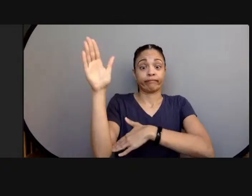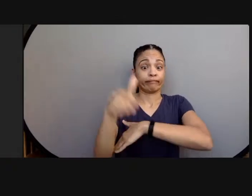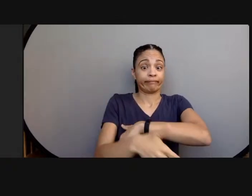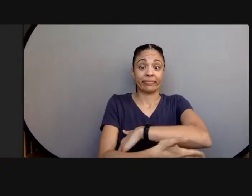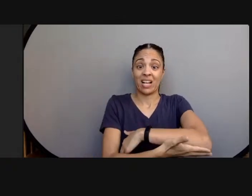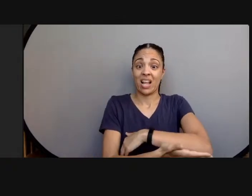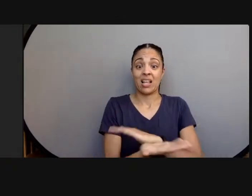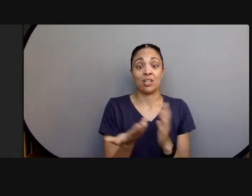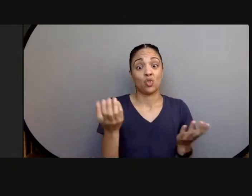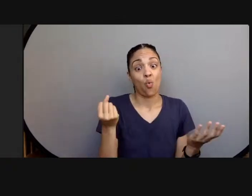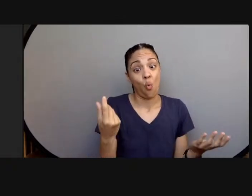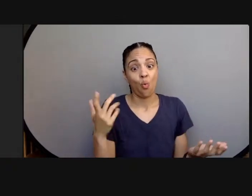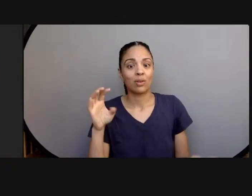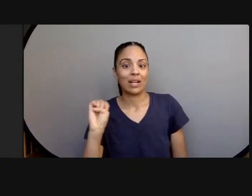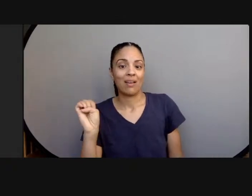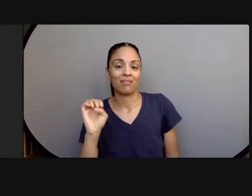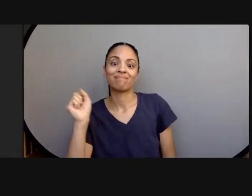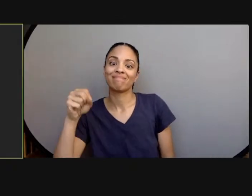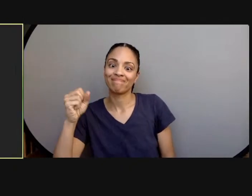and up. night.